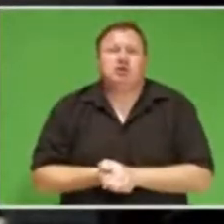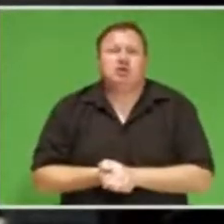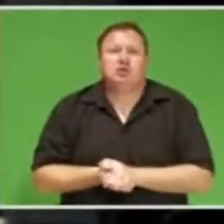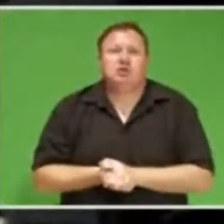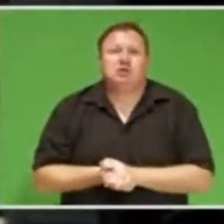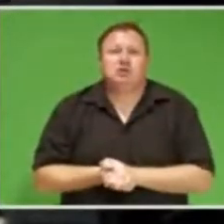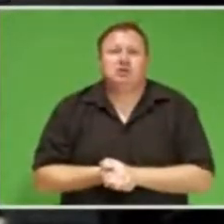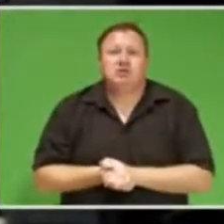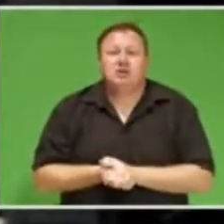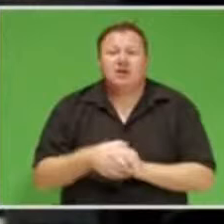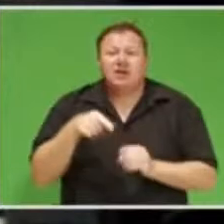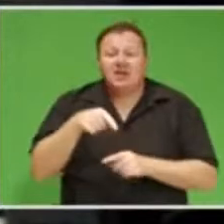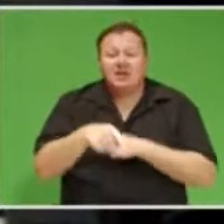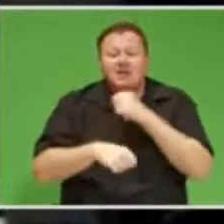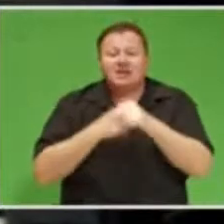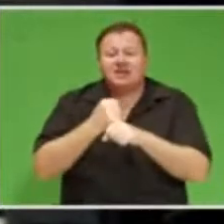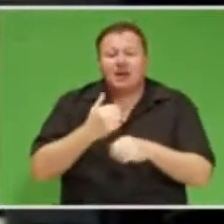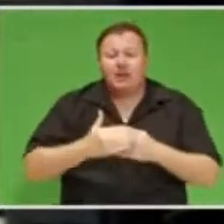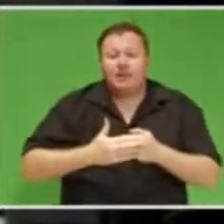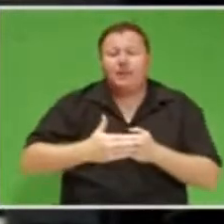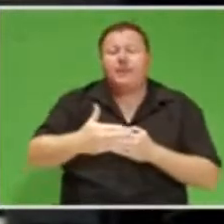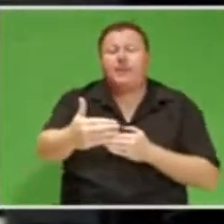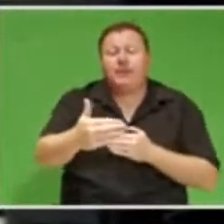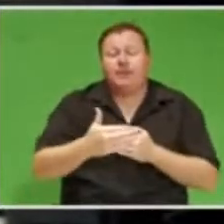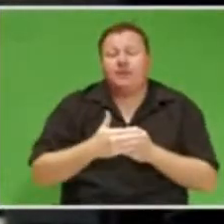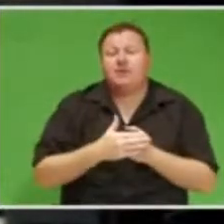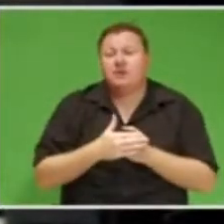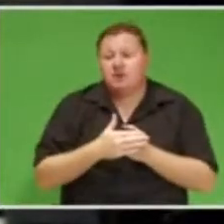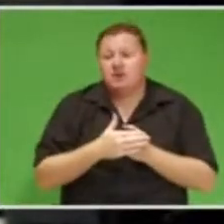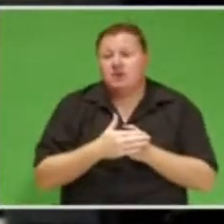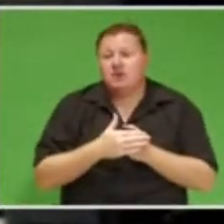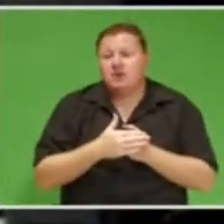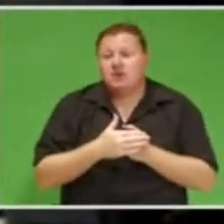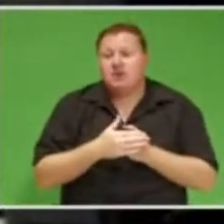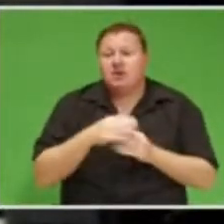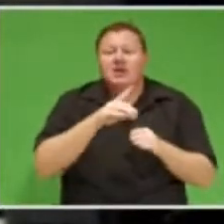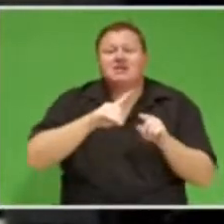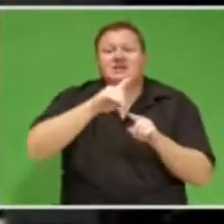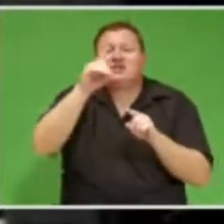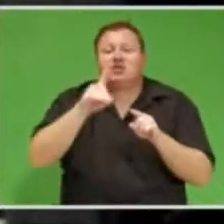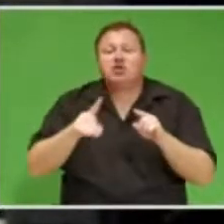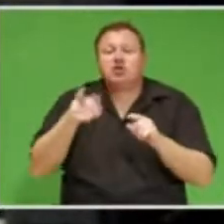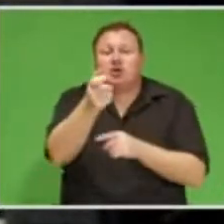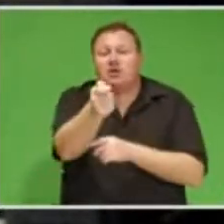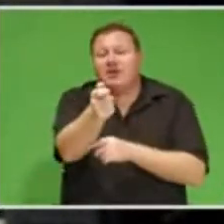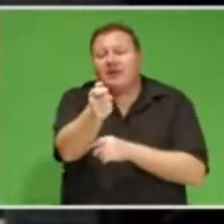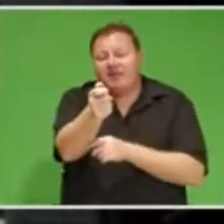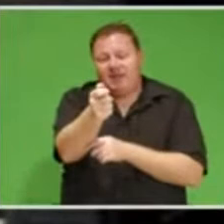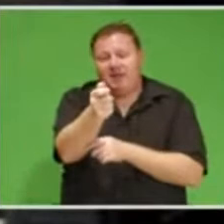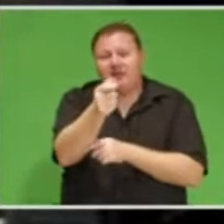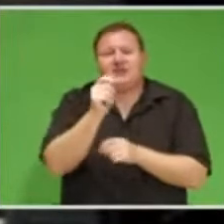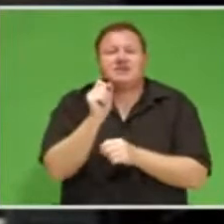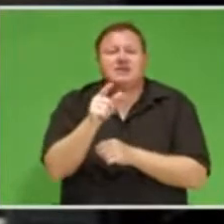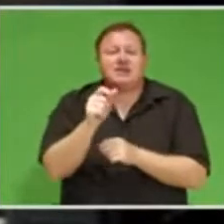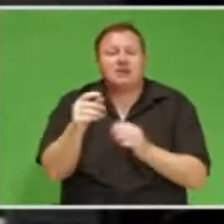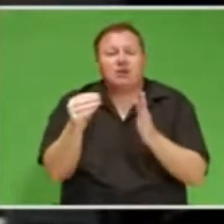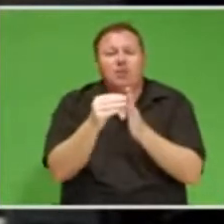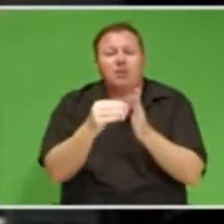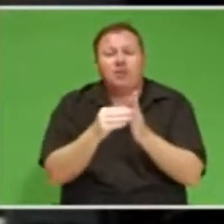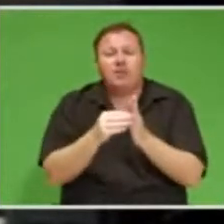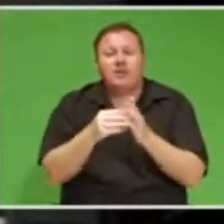will migrate the remaining households to digital television signal and complete the switch